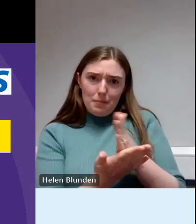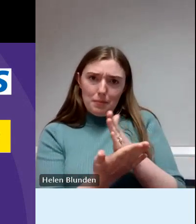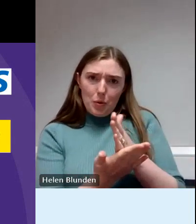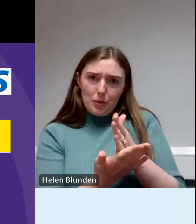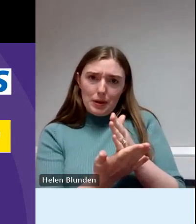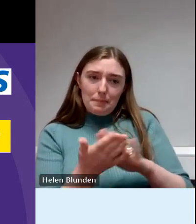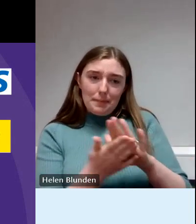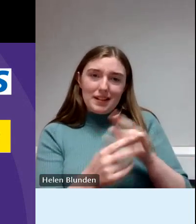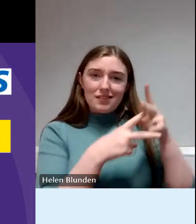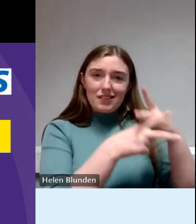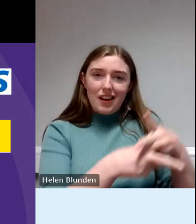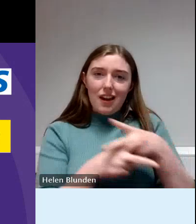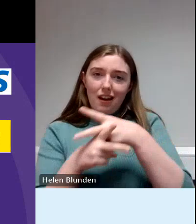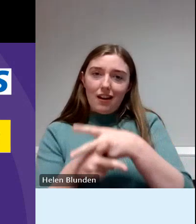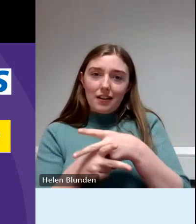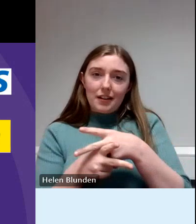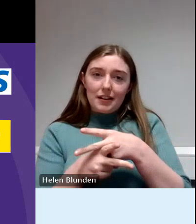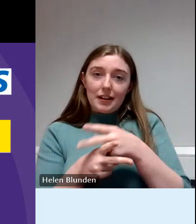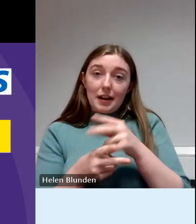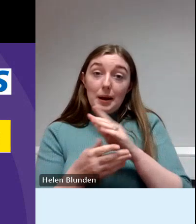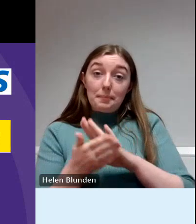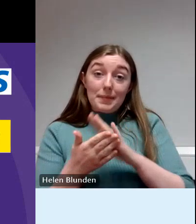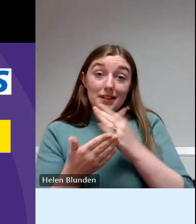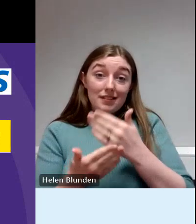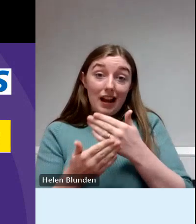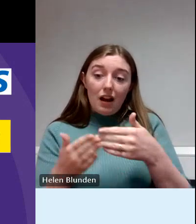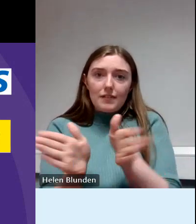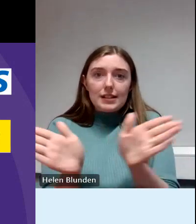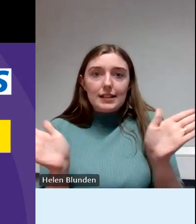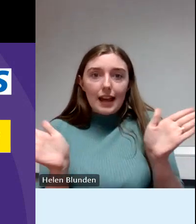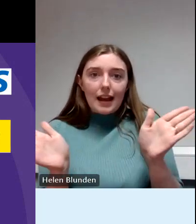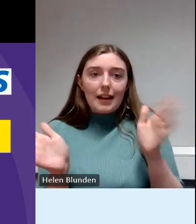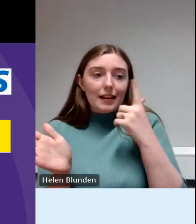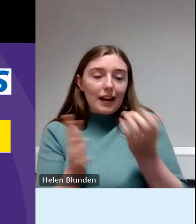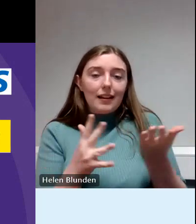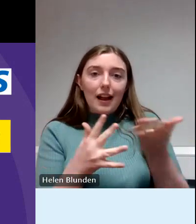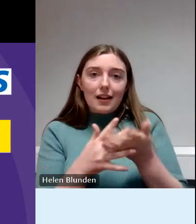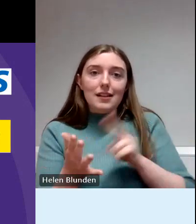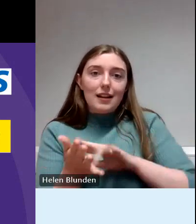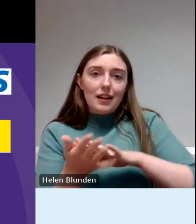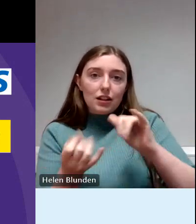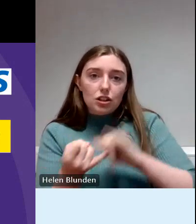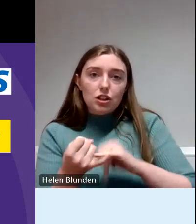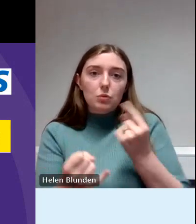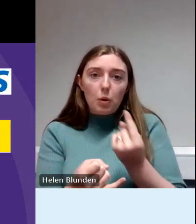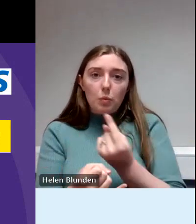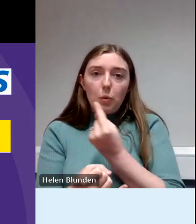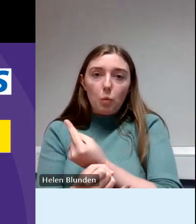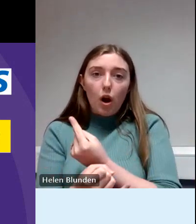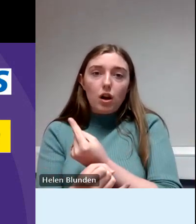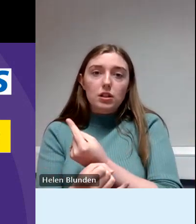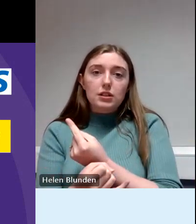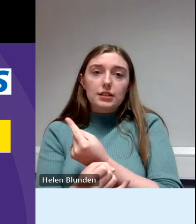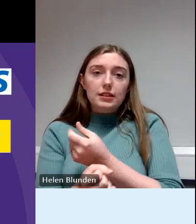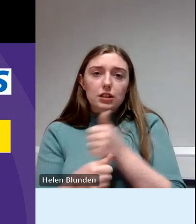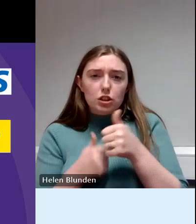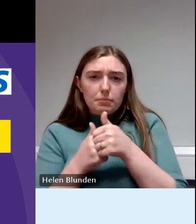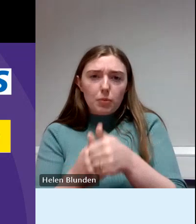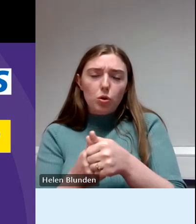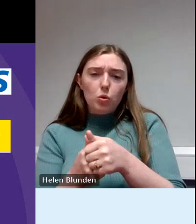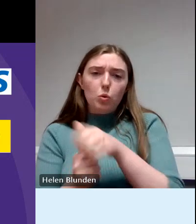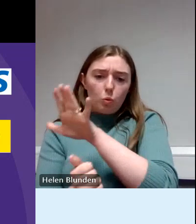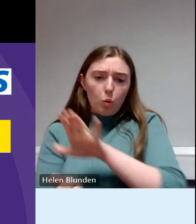that there's that scale that enables our colleagues in 111 to bring a bigger suite of services and a bigger suite of